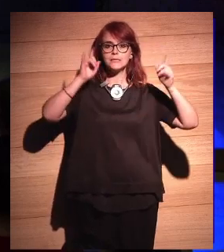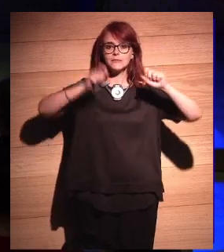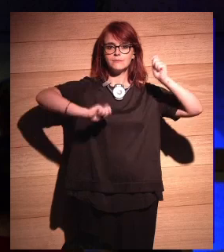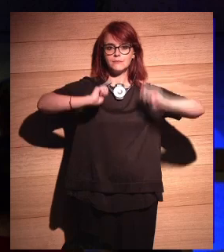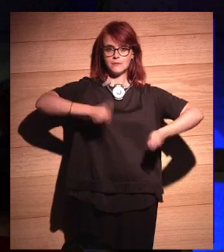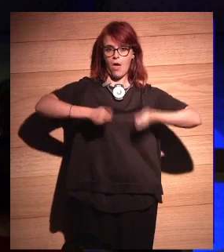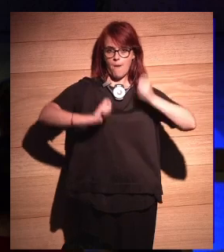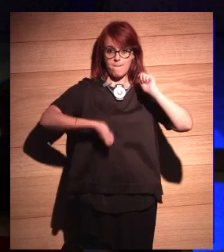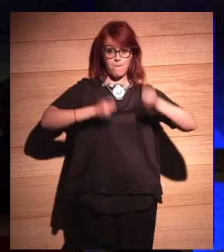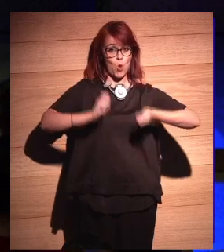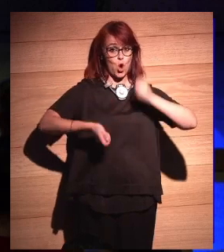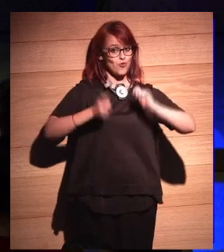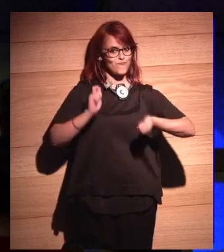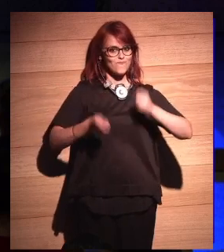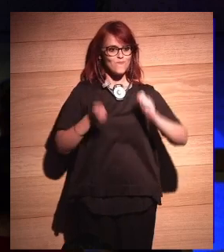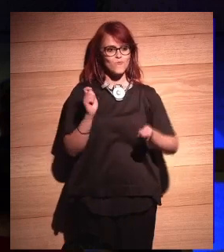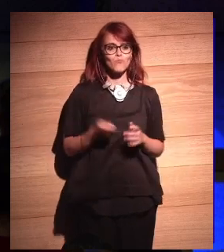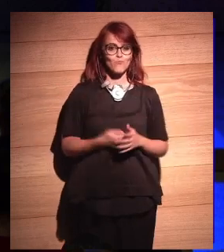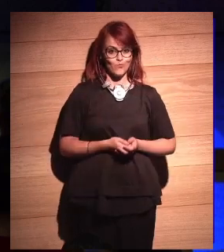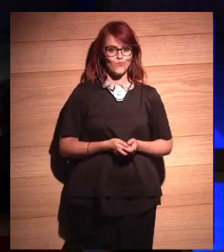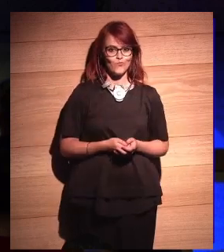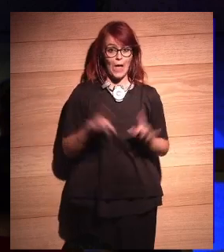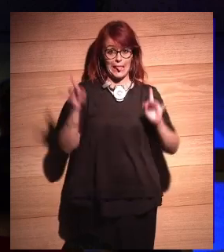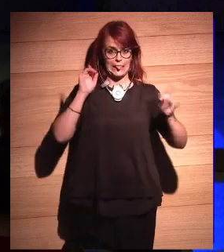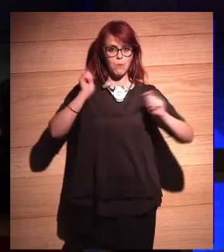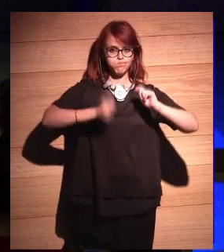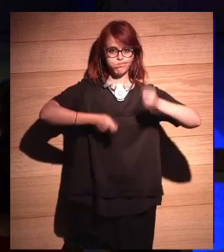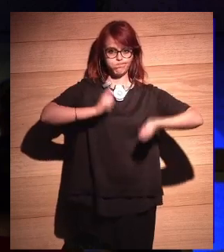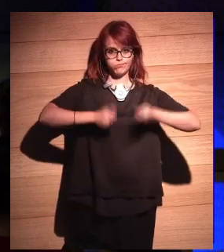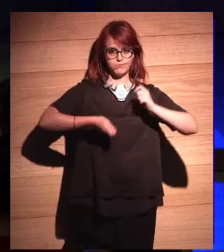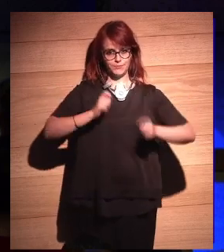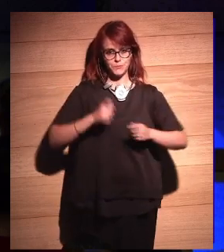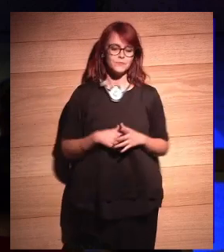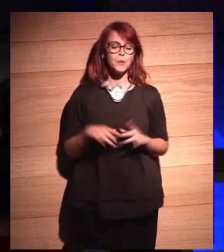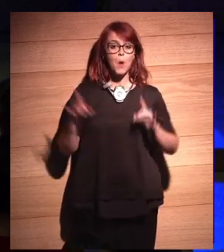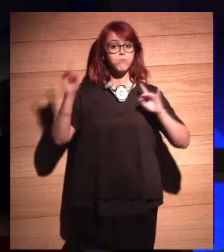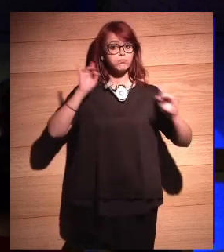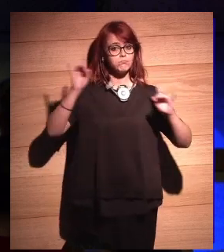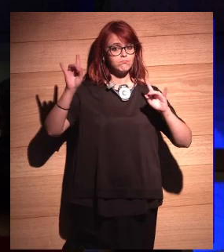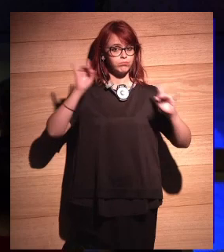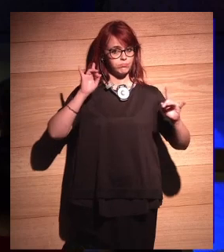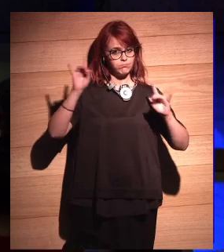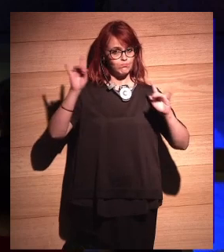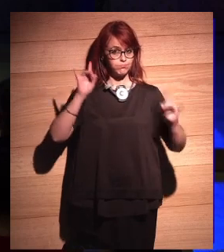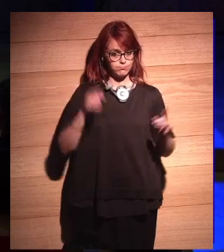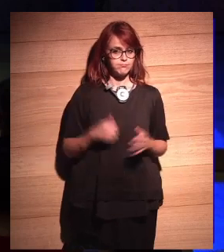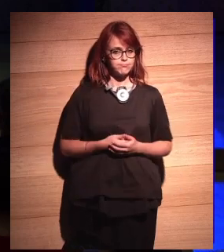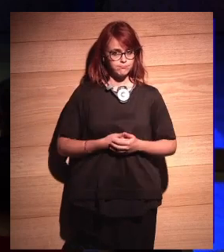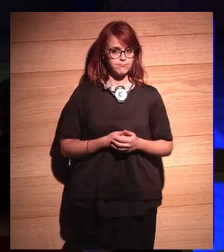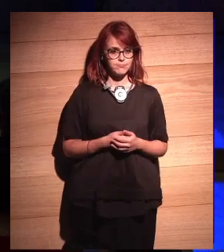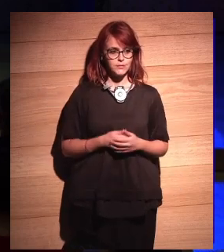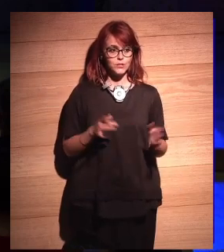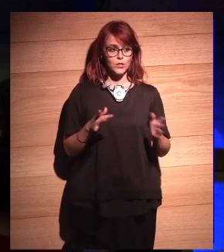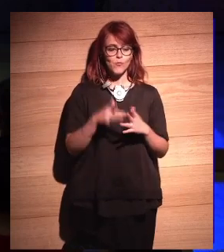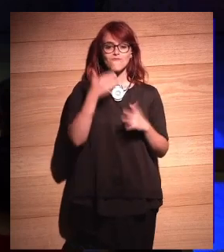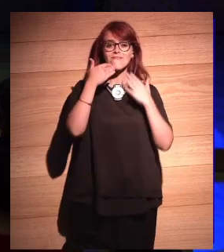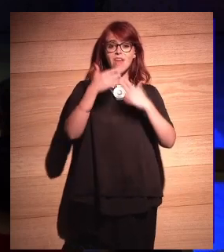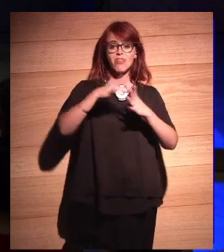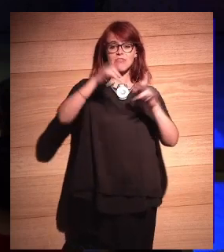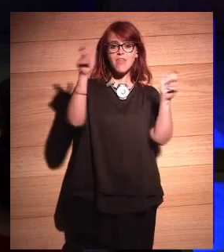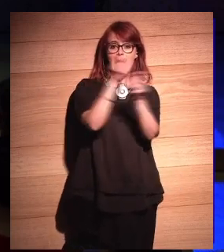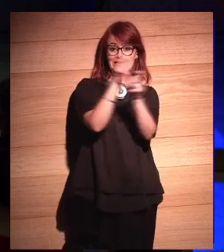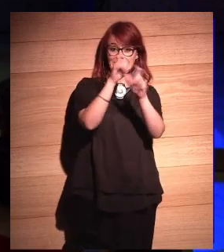There we go. Okay, and then those algorithms that I was talking about, they can recognize specific postures that I